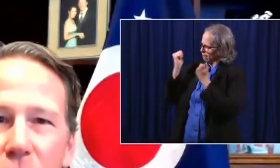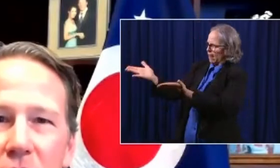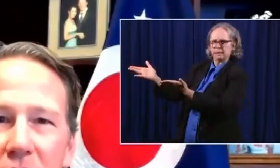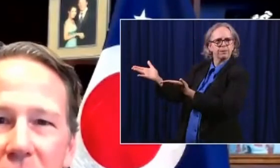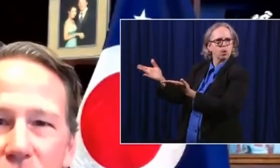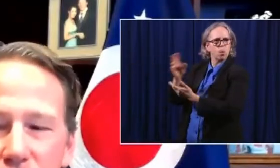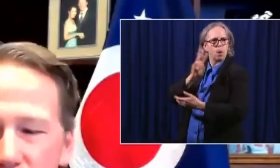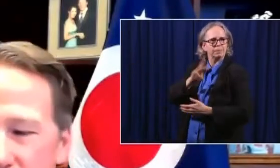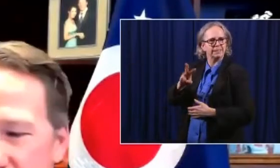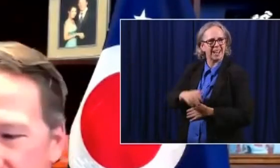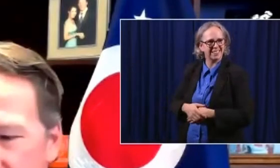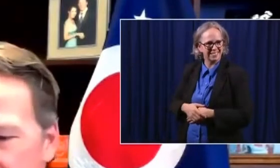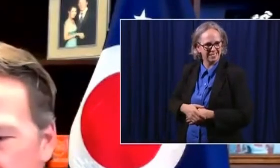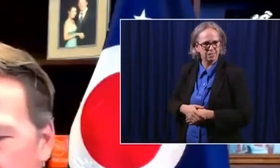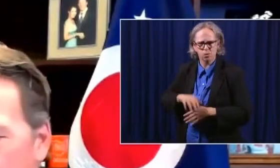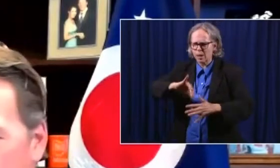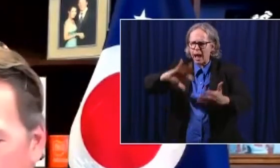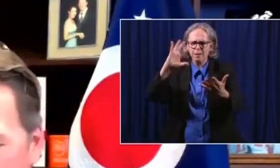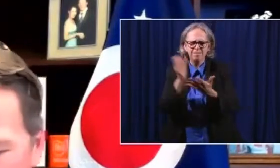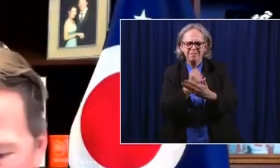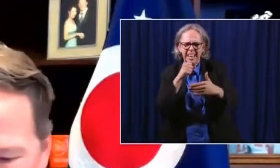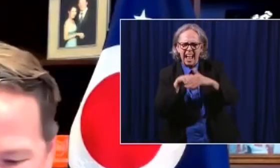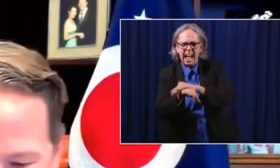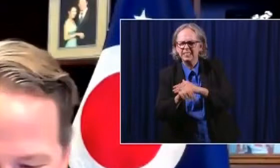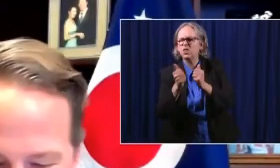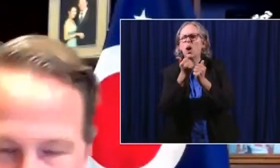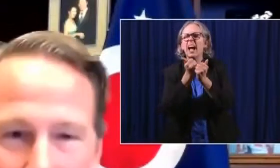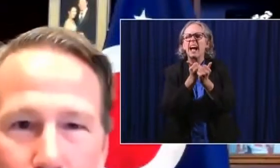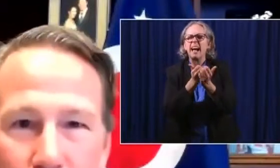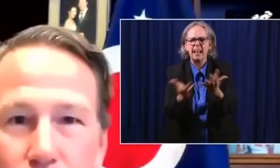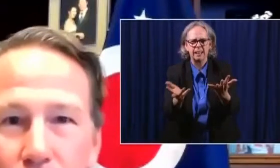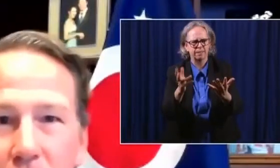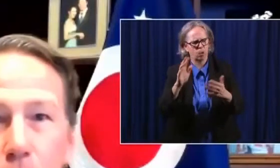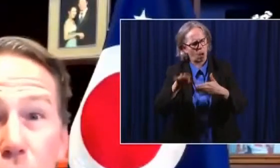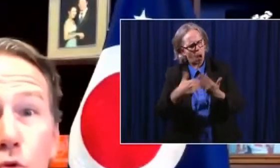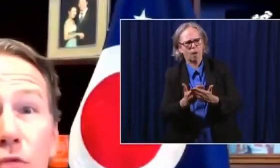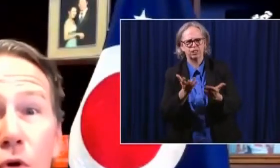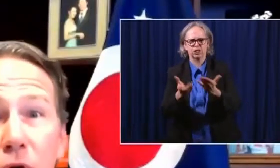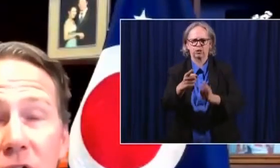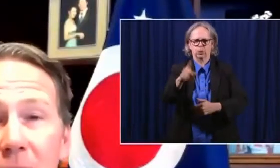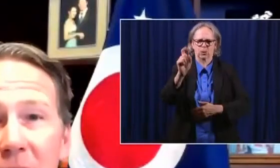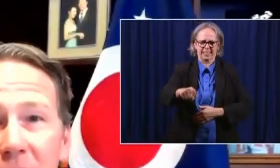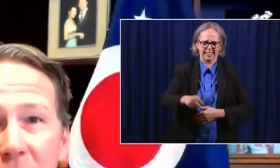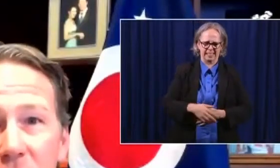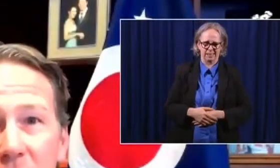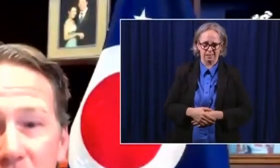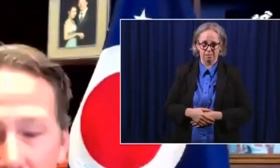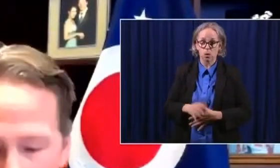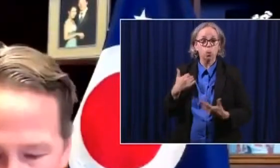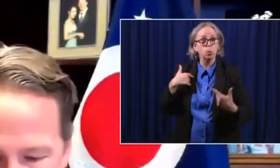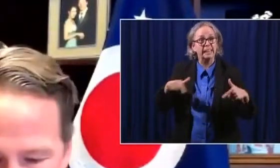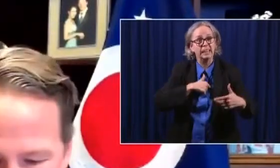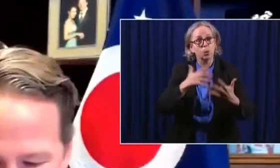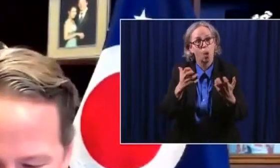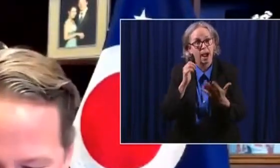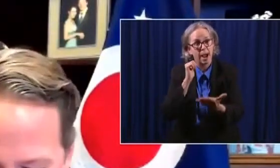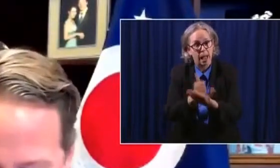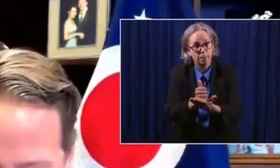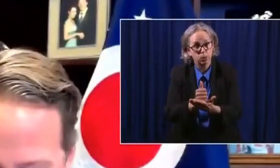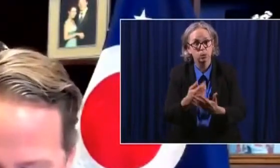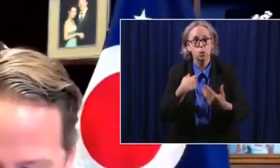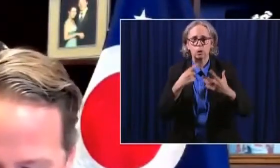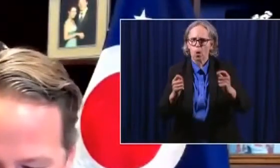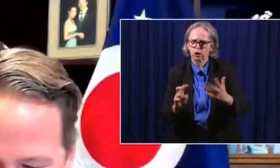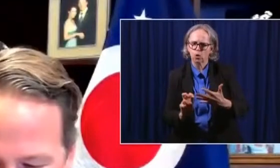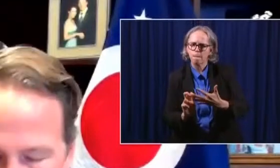can go get those services, and we want to help you. We want to help you move forward, climb that ladder, climb that mountain.